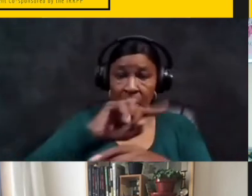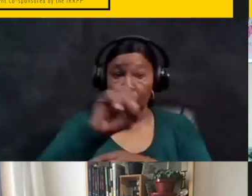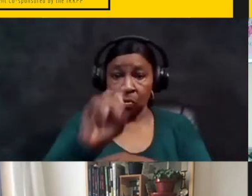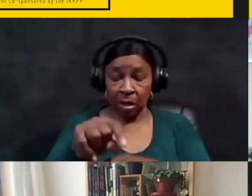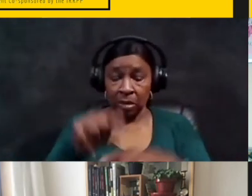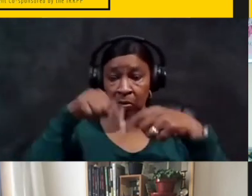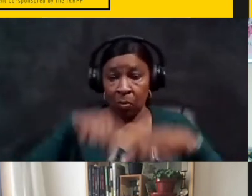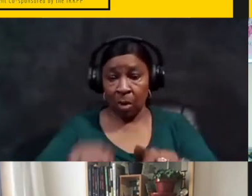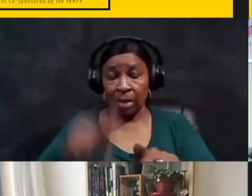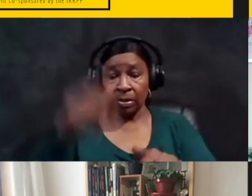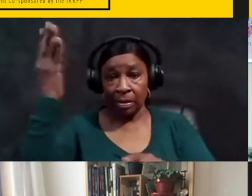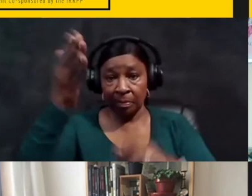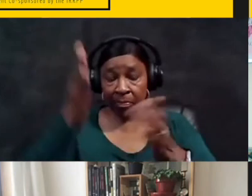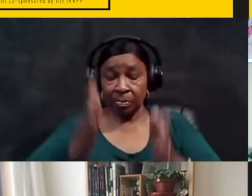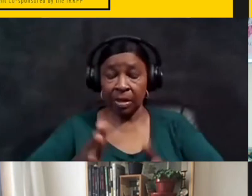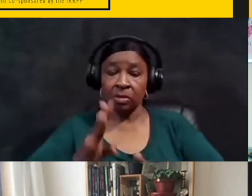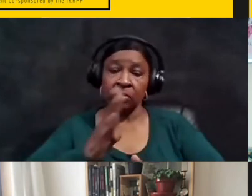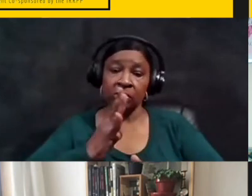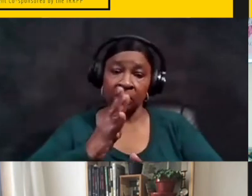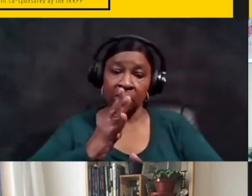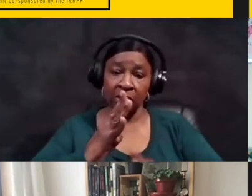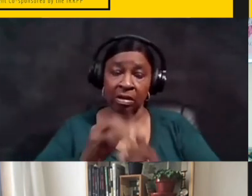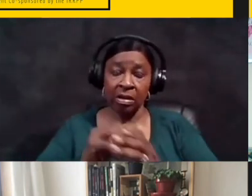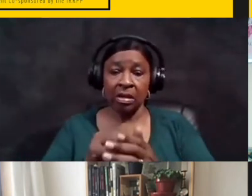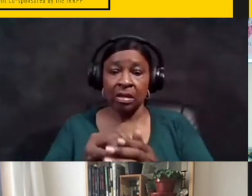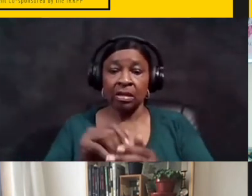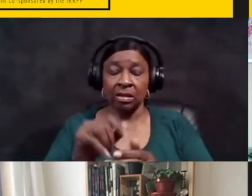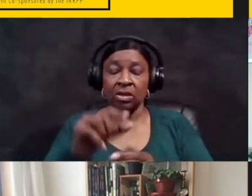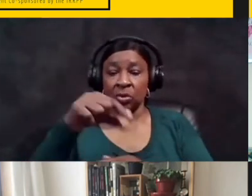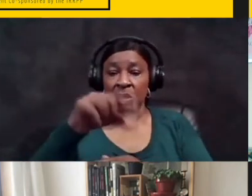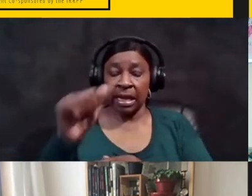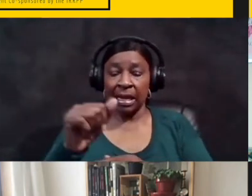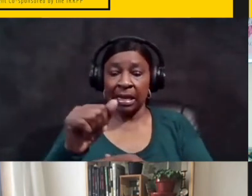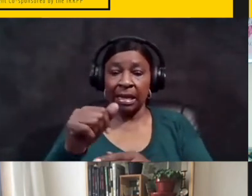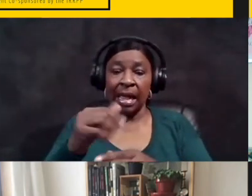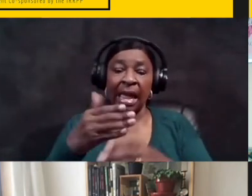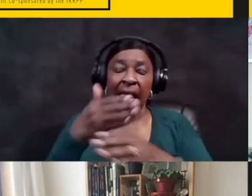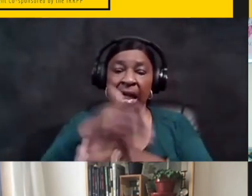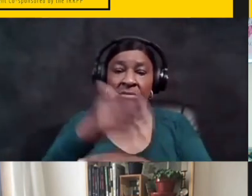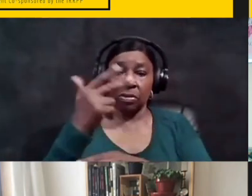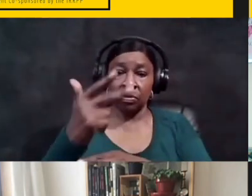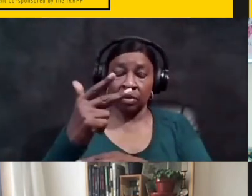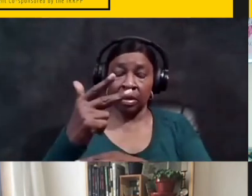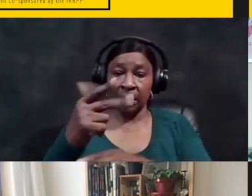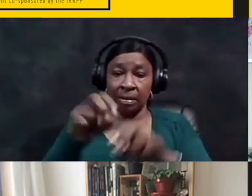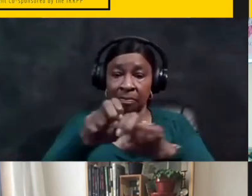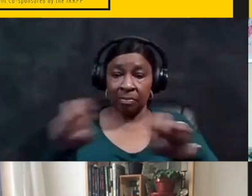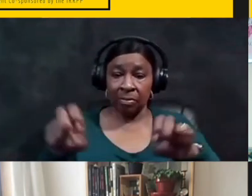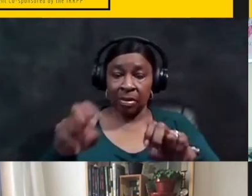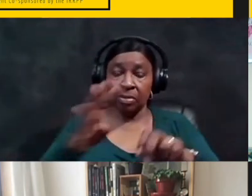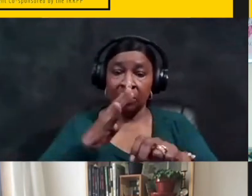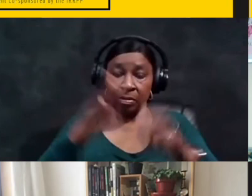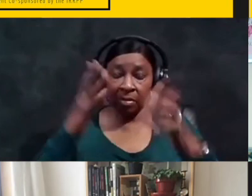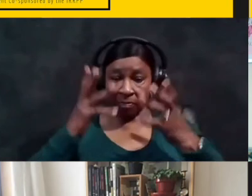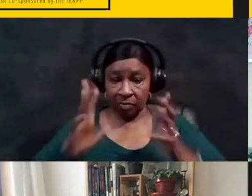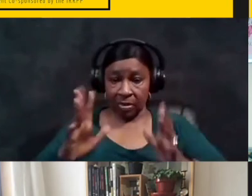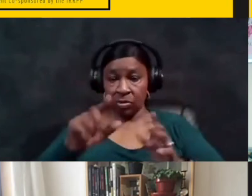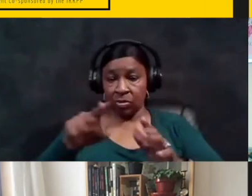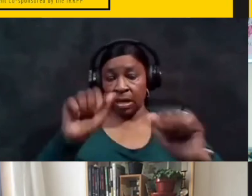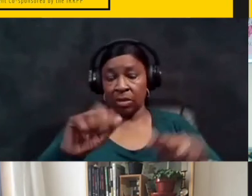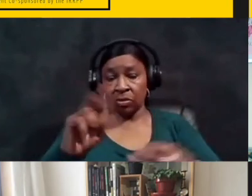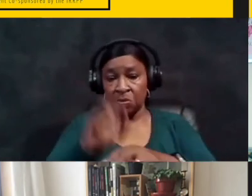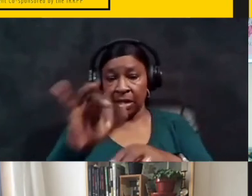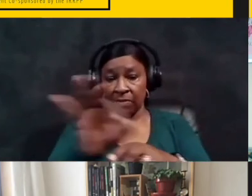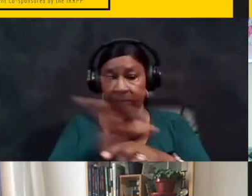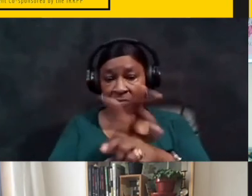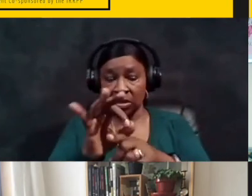are talking, and we'll have a Q&A session after the three panelists speak. So you can use that function. The chat isn't, you